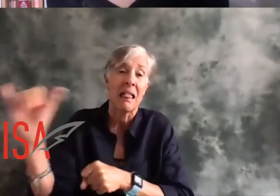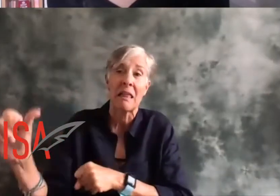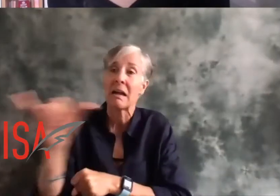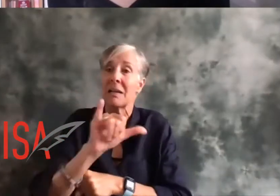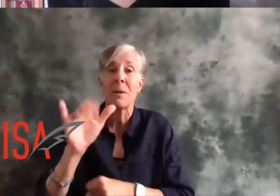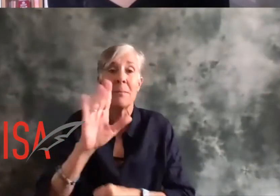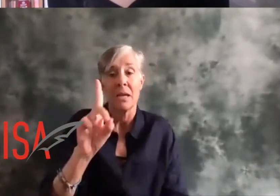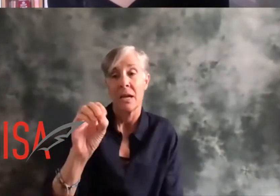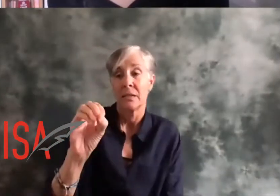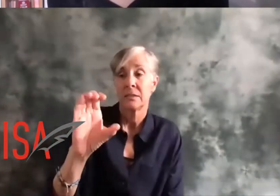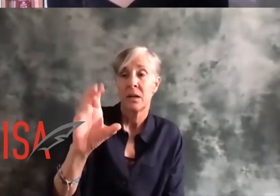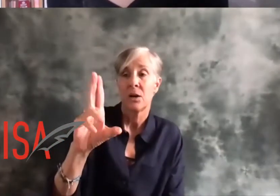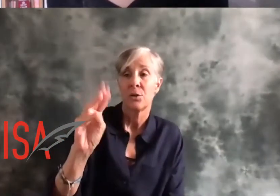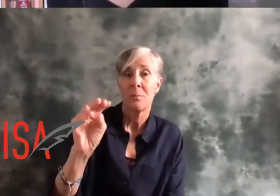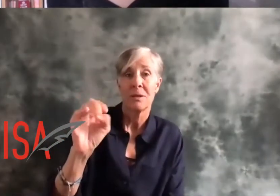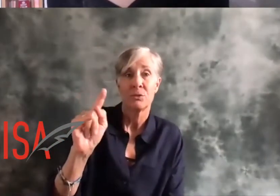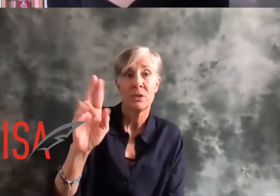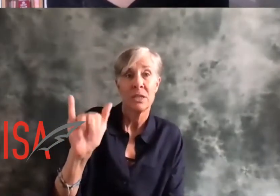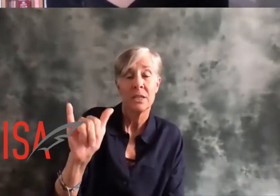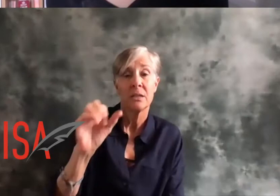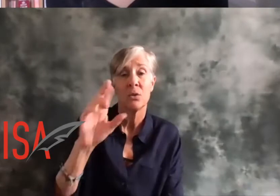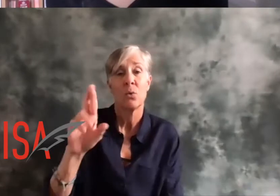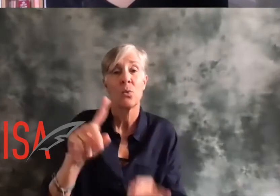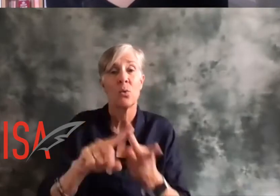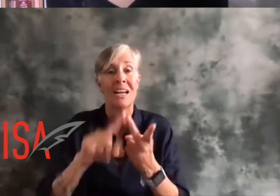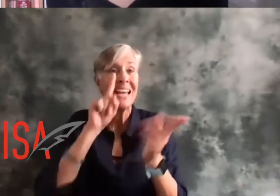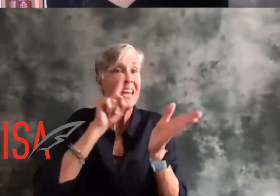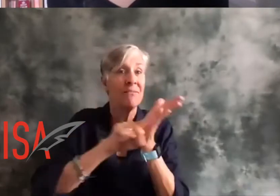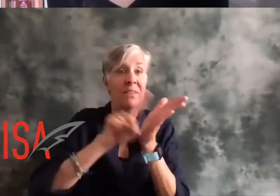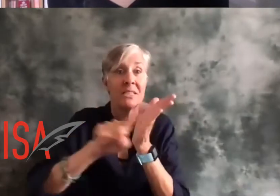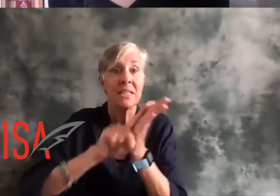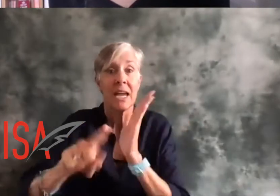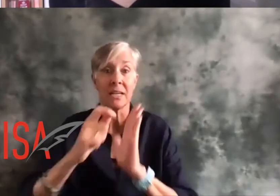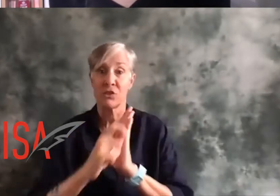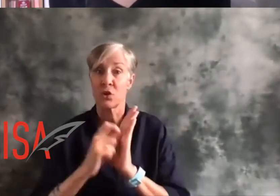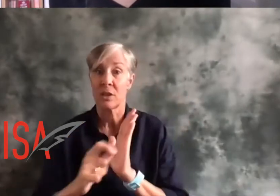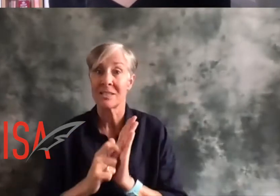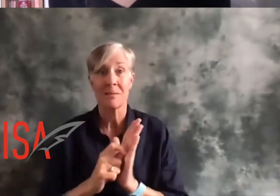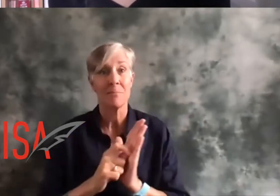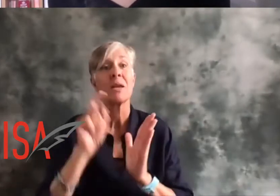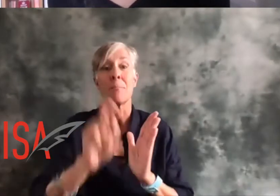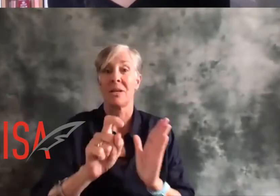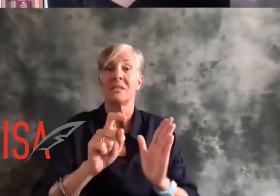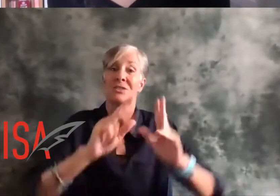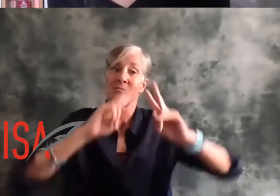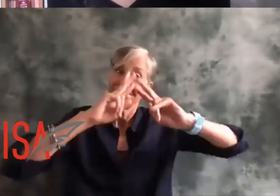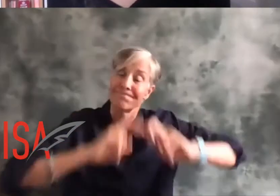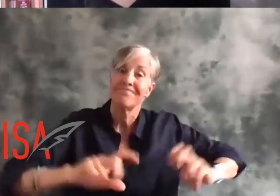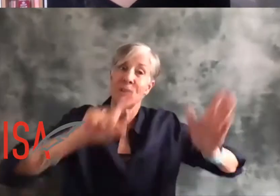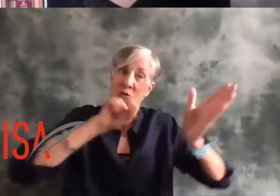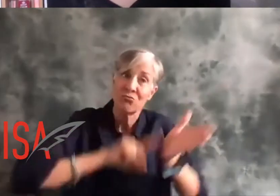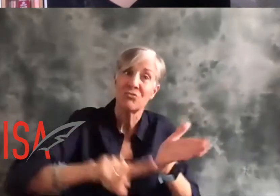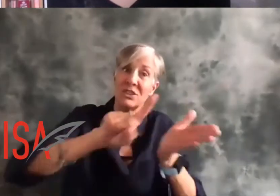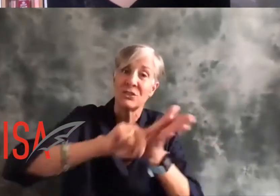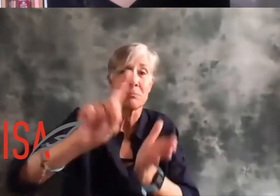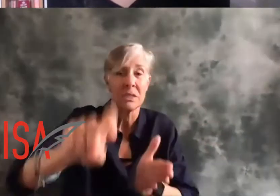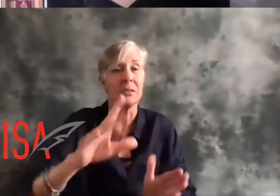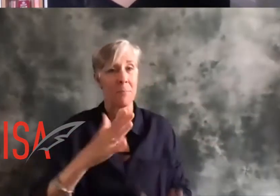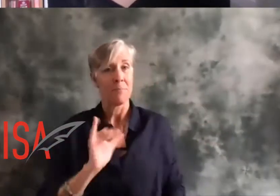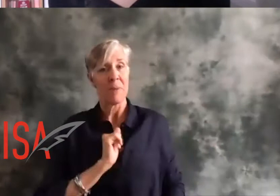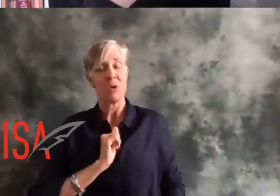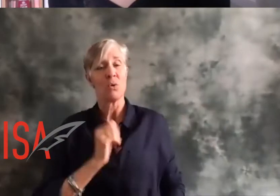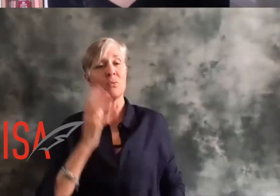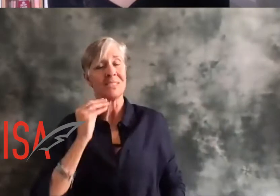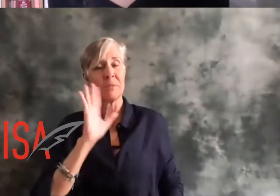a documentary or as an investigative journalist. And I'll share a personal example. I was